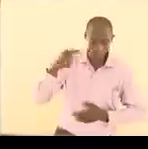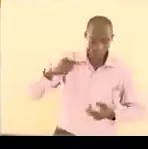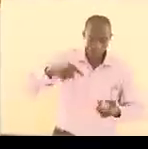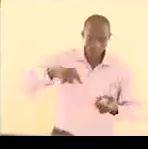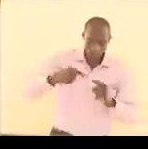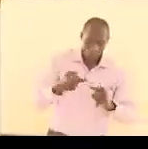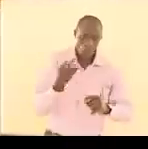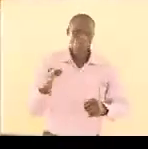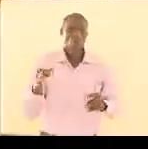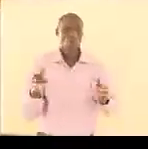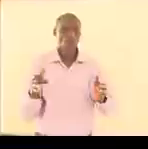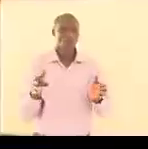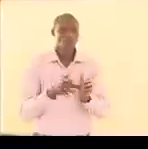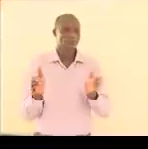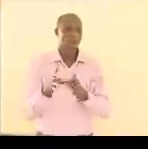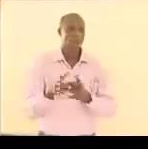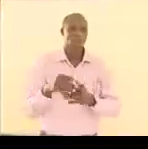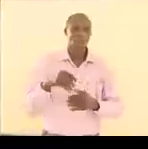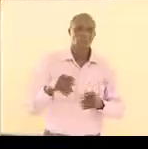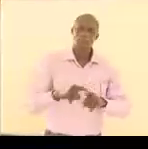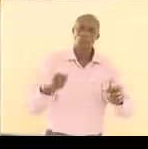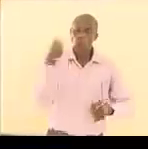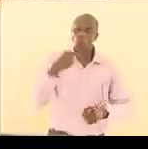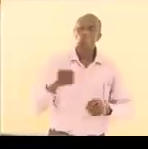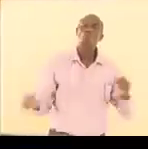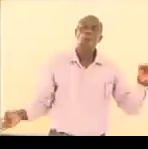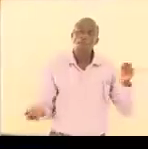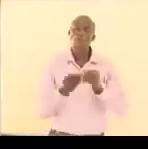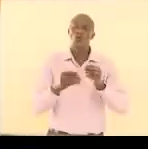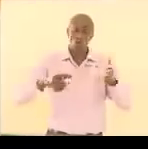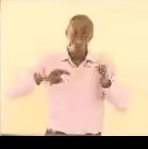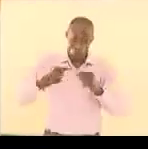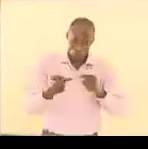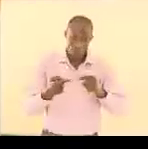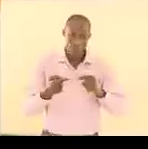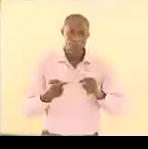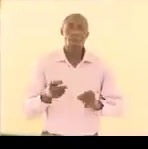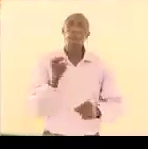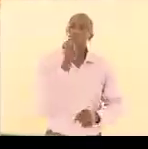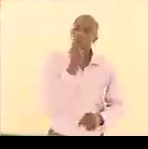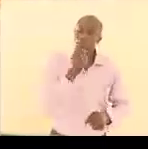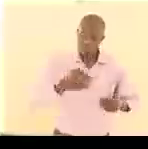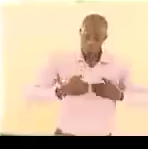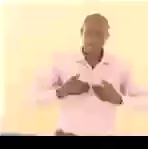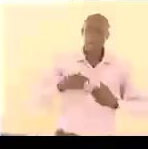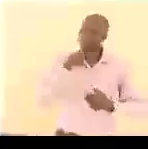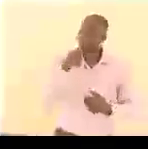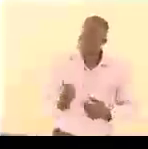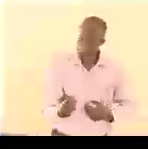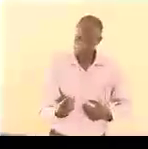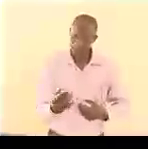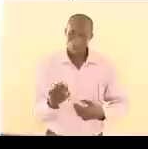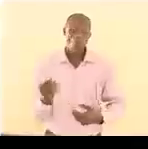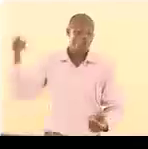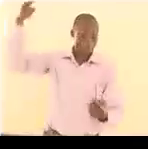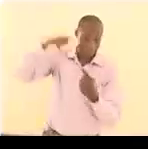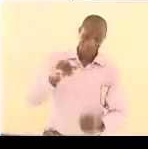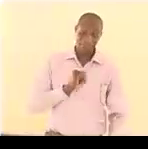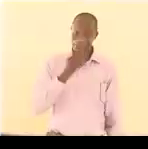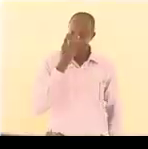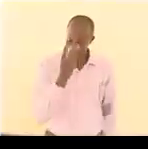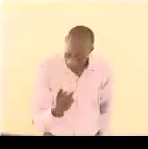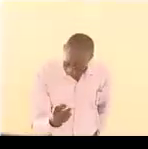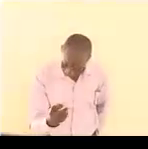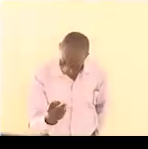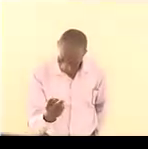He was looking for the wounds of Jesus Christ, but who was more wounded? He. Thomas had said, unless I